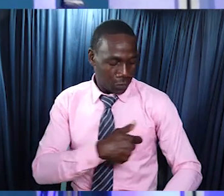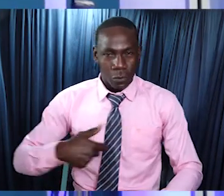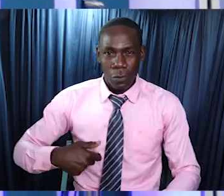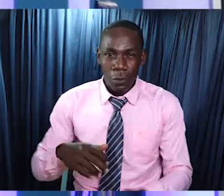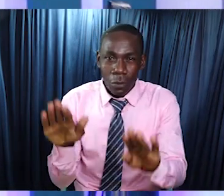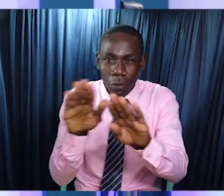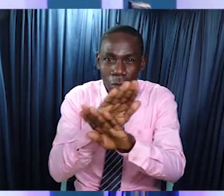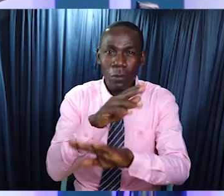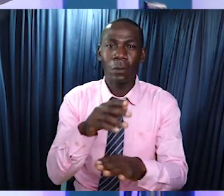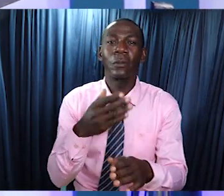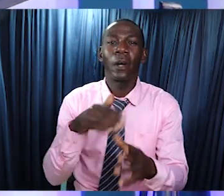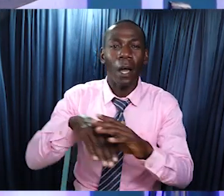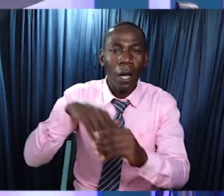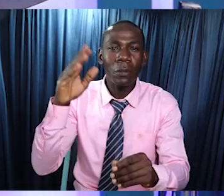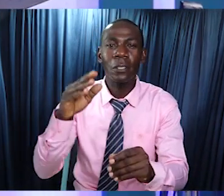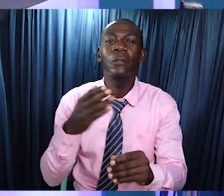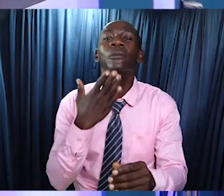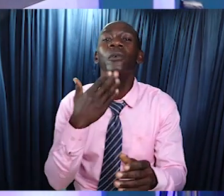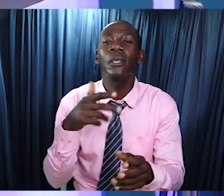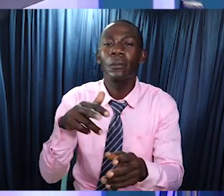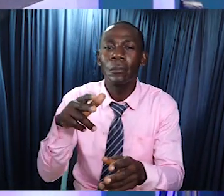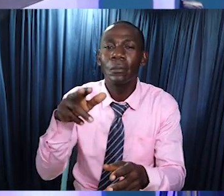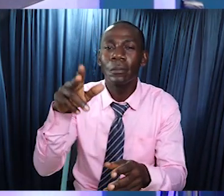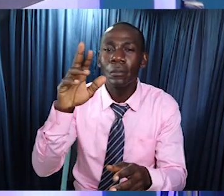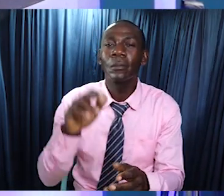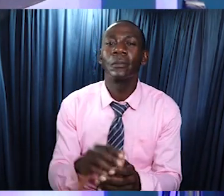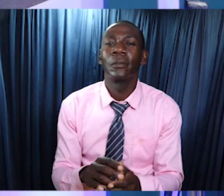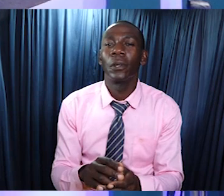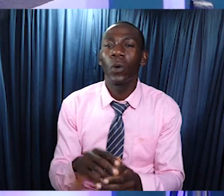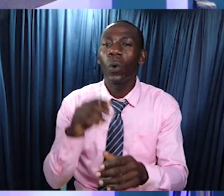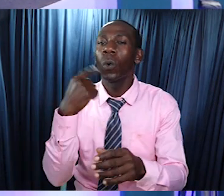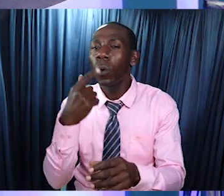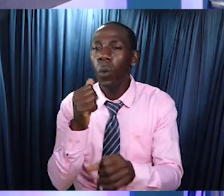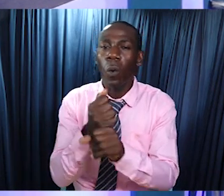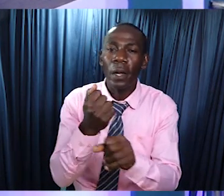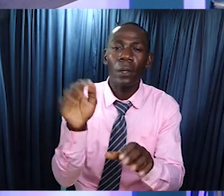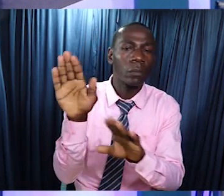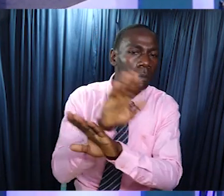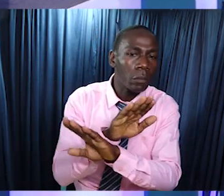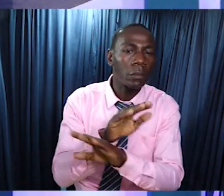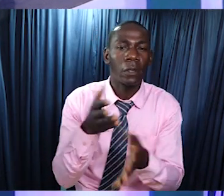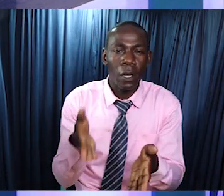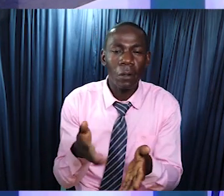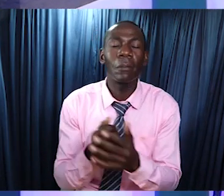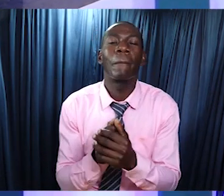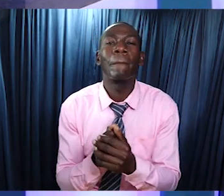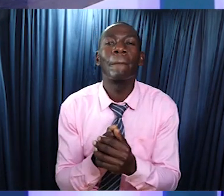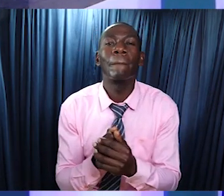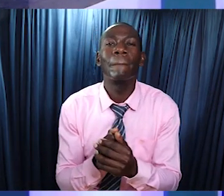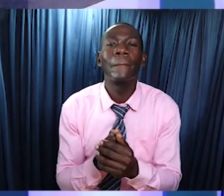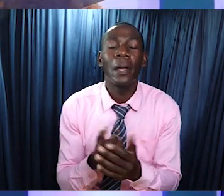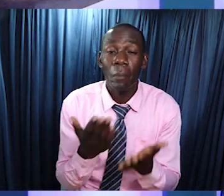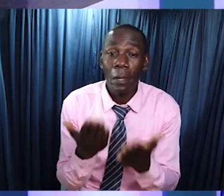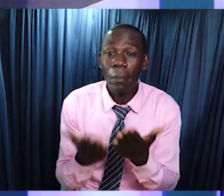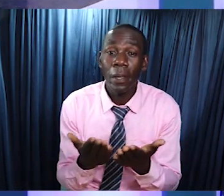streets. Wale ambao wamekesha koroshoni. Those who have stayed in the cashners overnight. Sasa. Now.